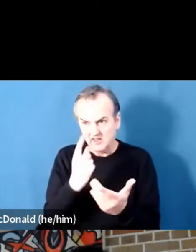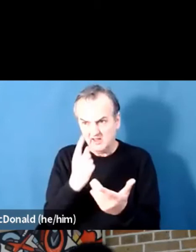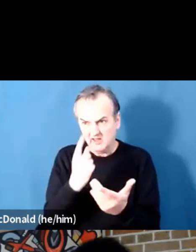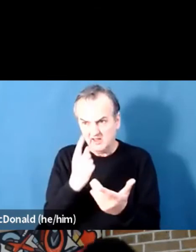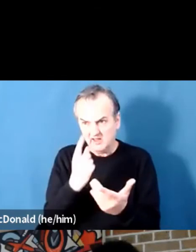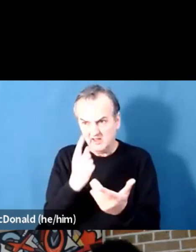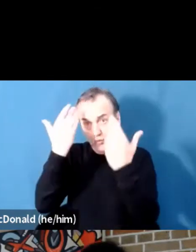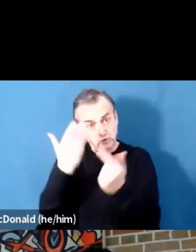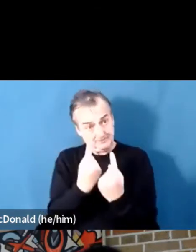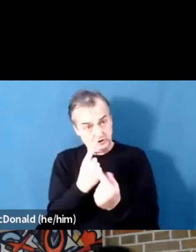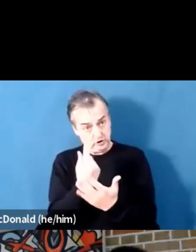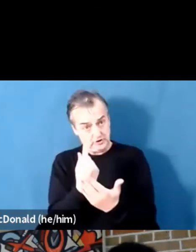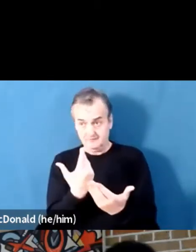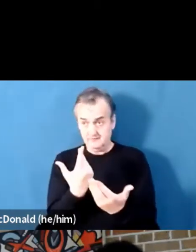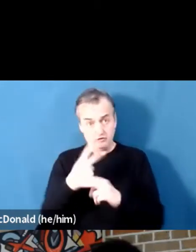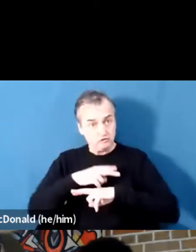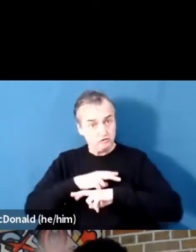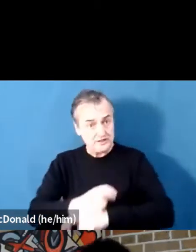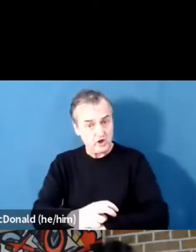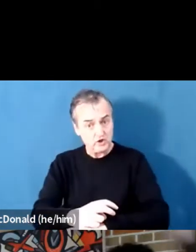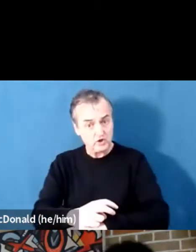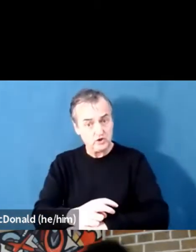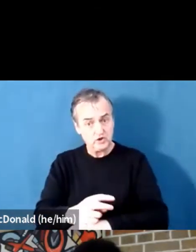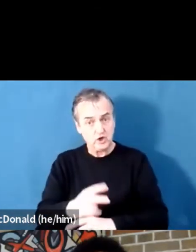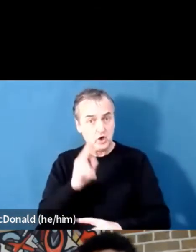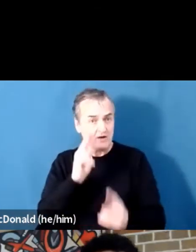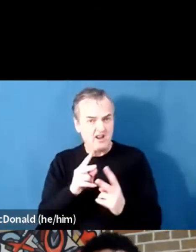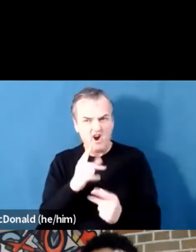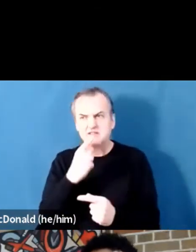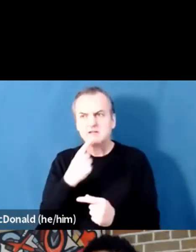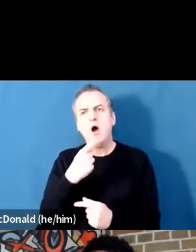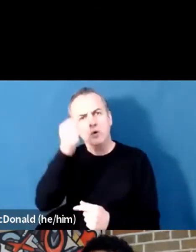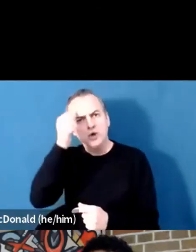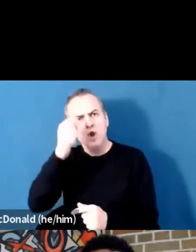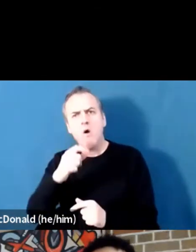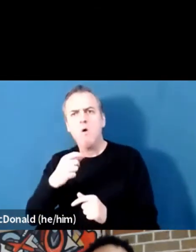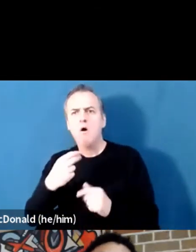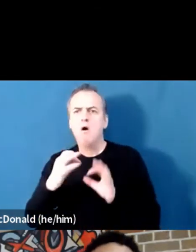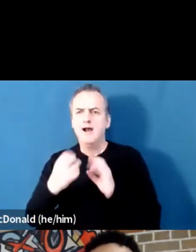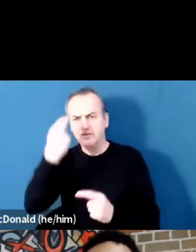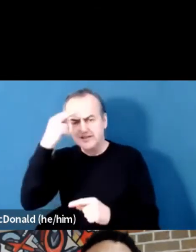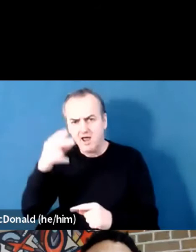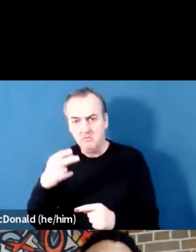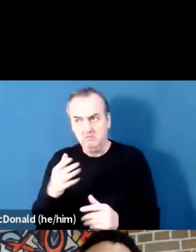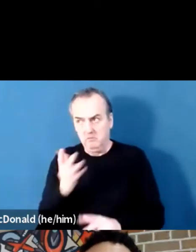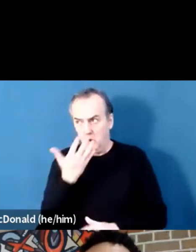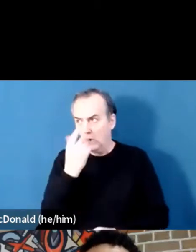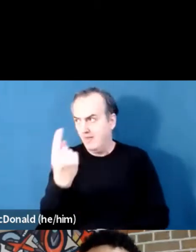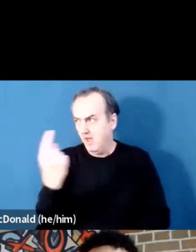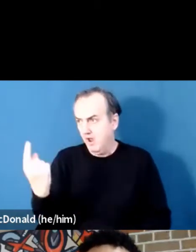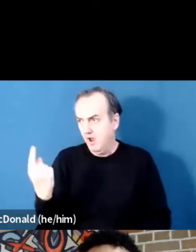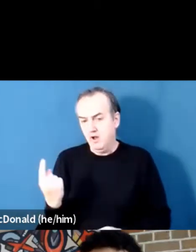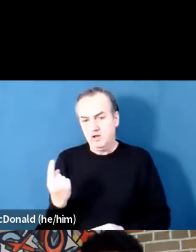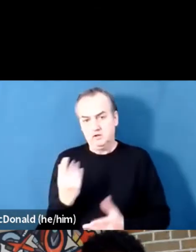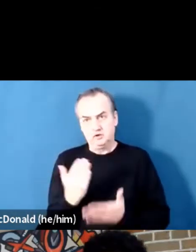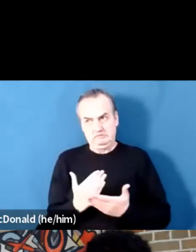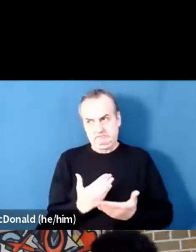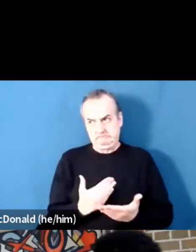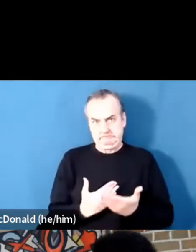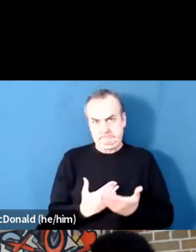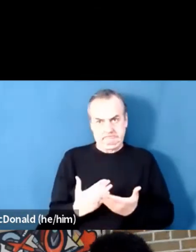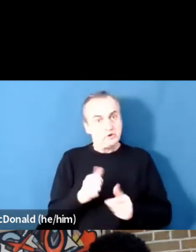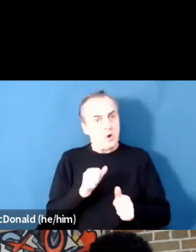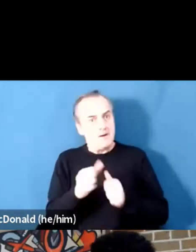brilliant references, and this actor could play that, and you know, this guy from this. I just always feel like I'm missing something not having them tools at